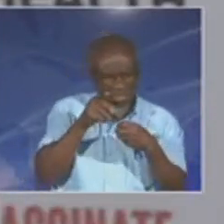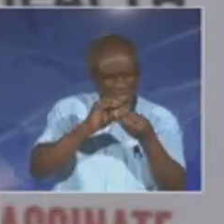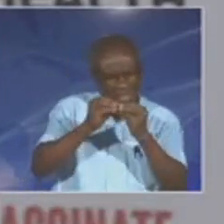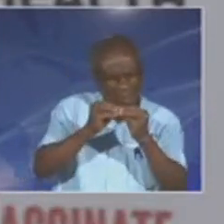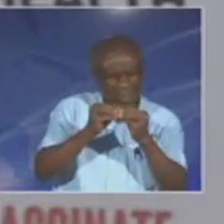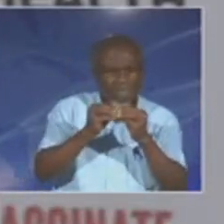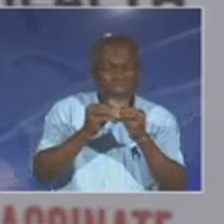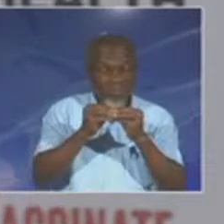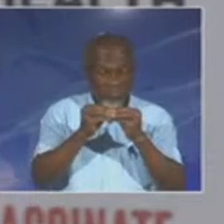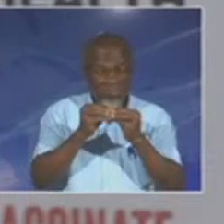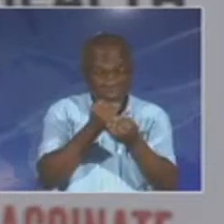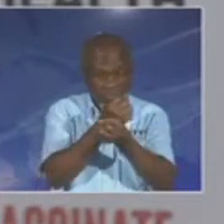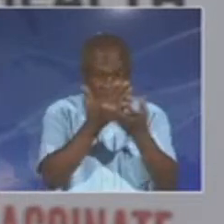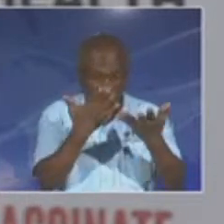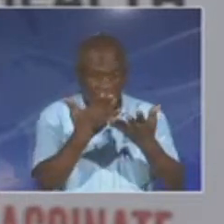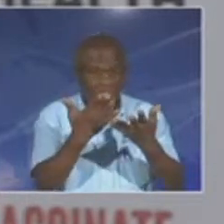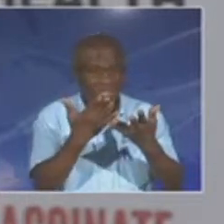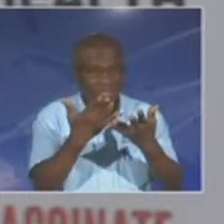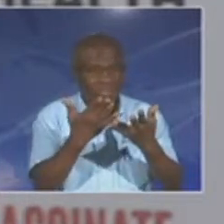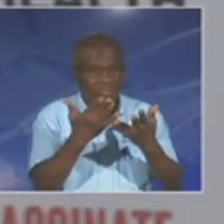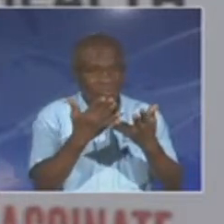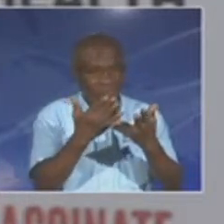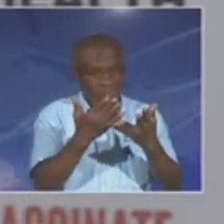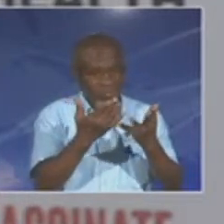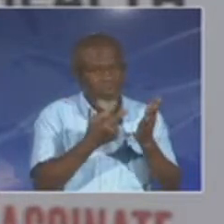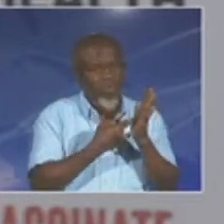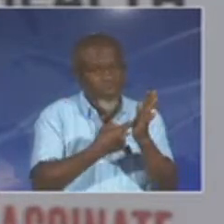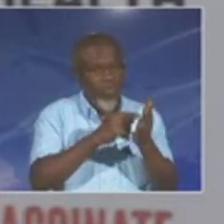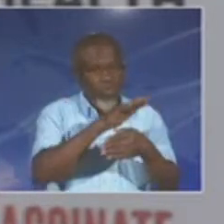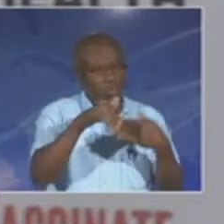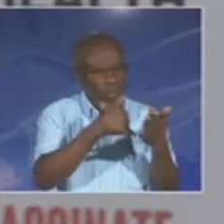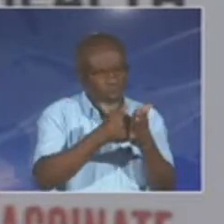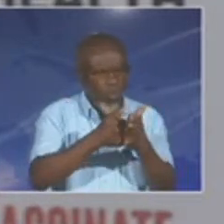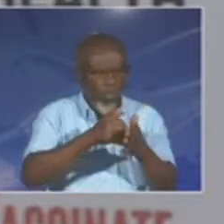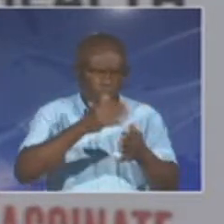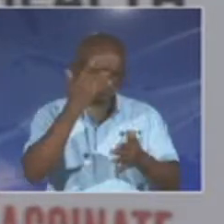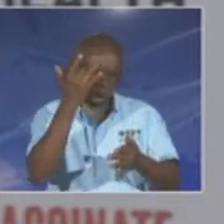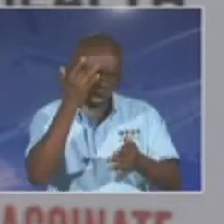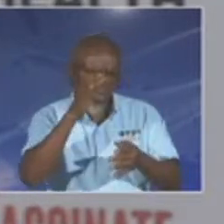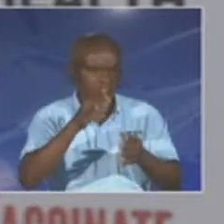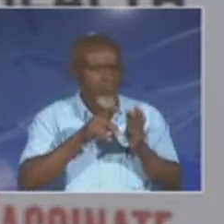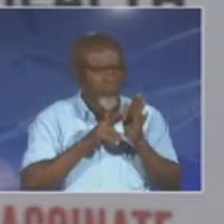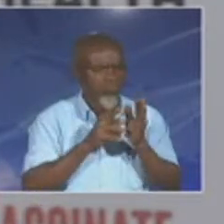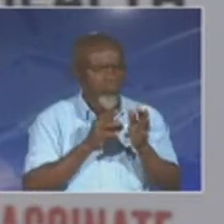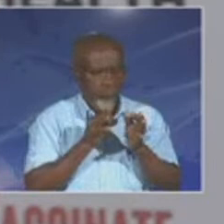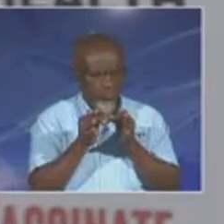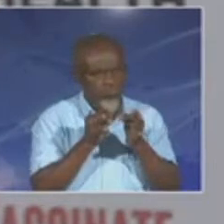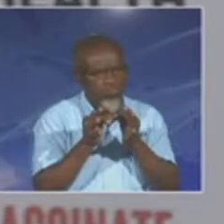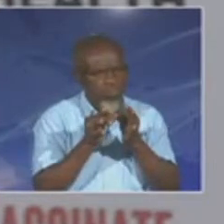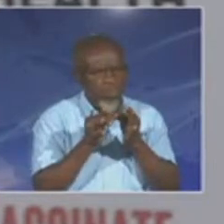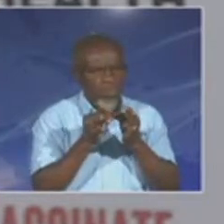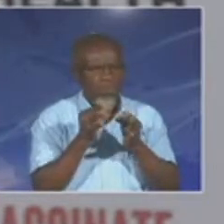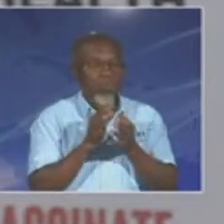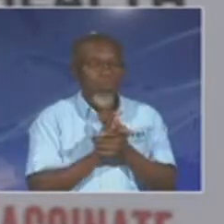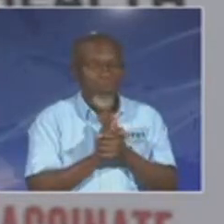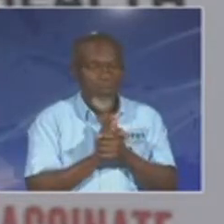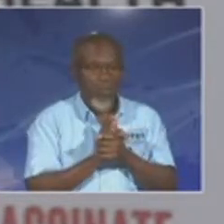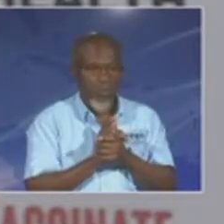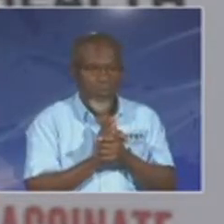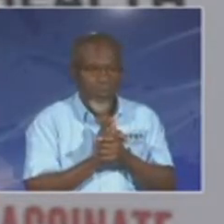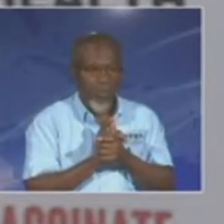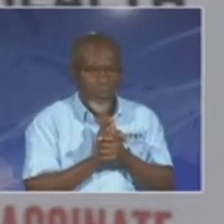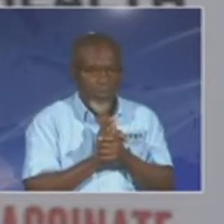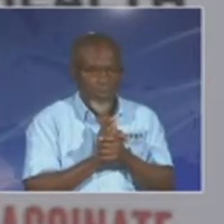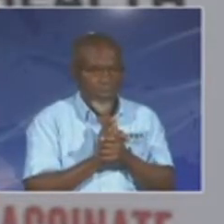that gives you numbers of all-cause deaths. And we know that out of that number, we had confirmed a